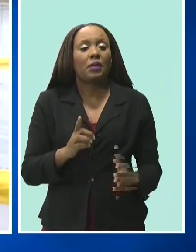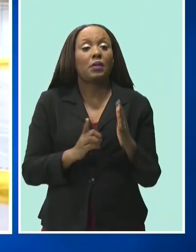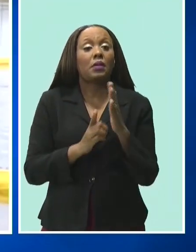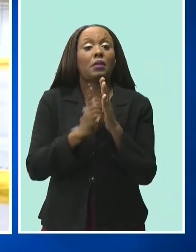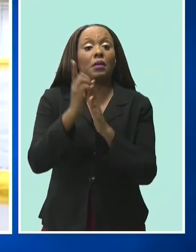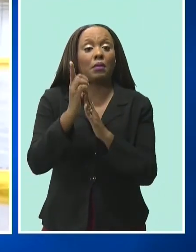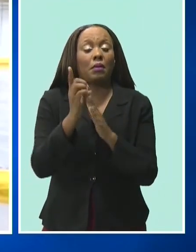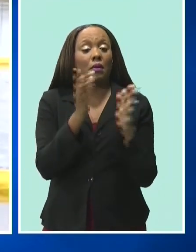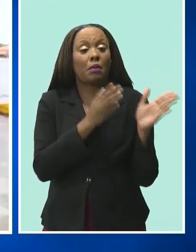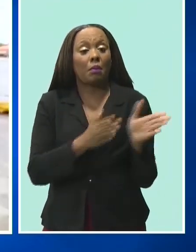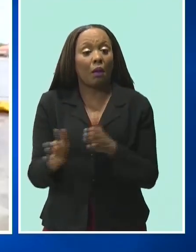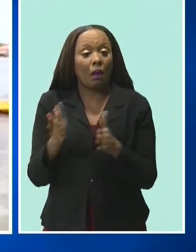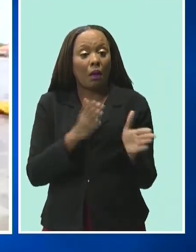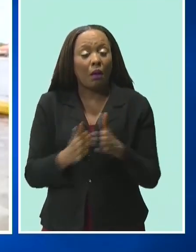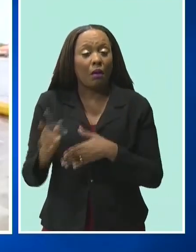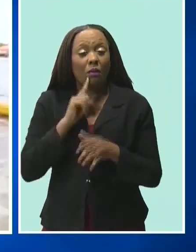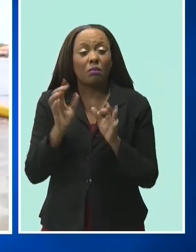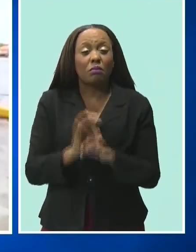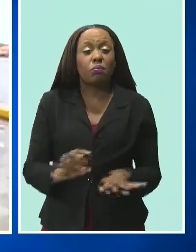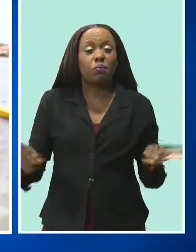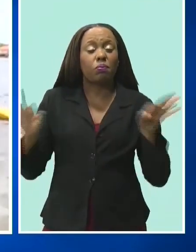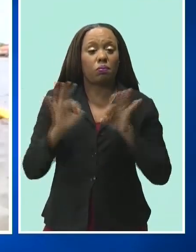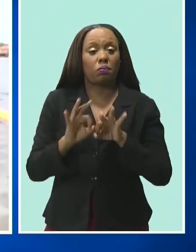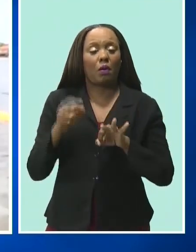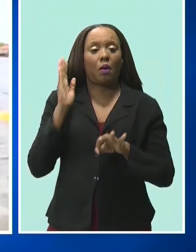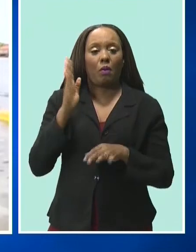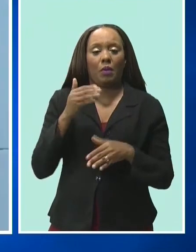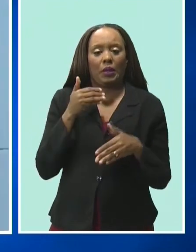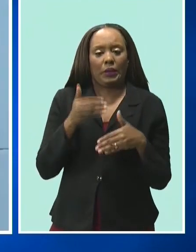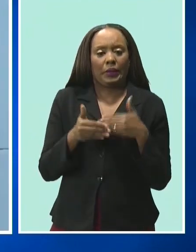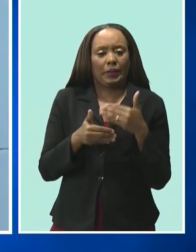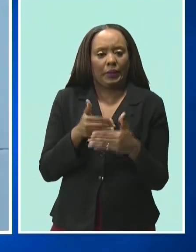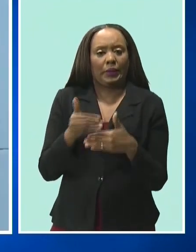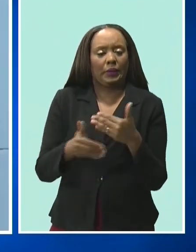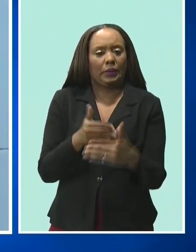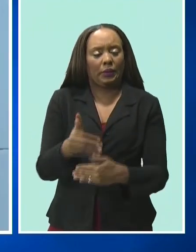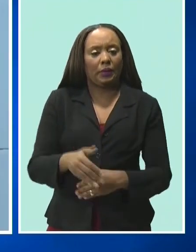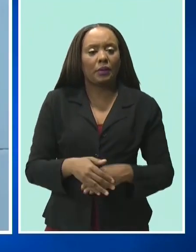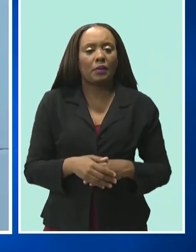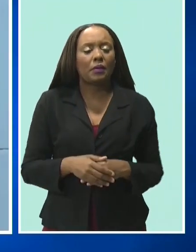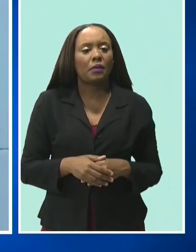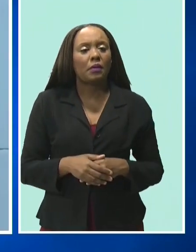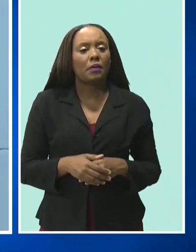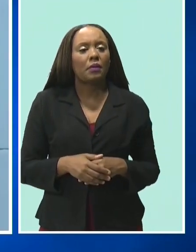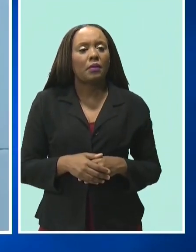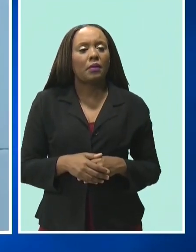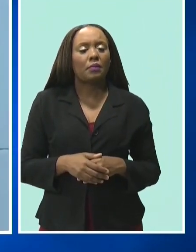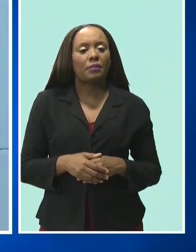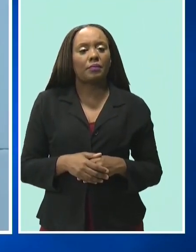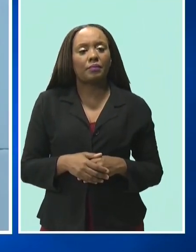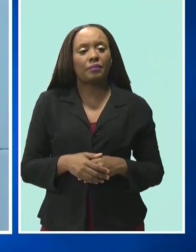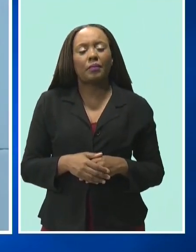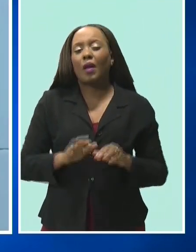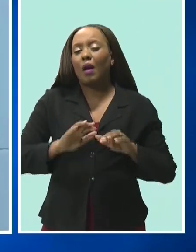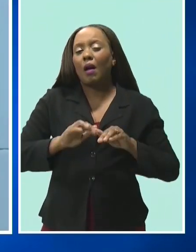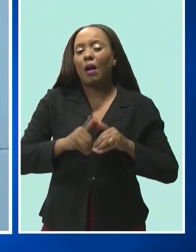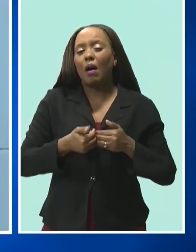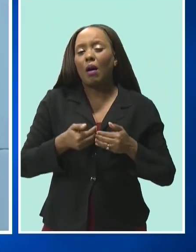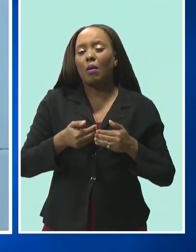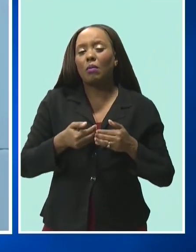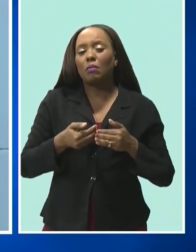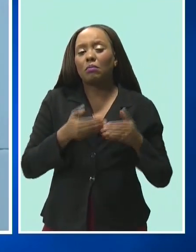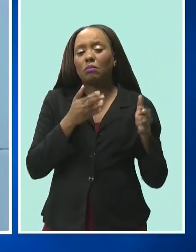Spill Contingency capabilities will be an ongoing process. The way this exercise will be done is there will be